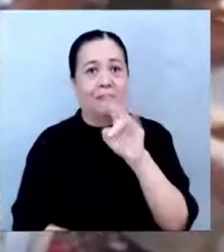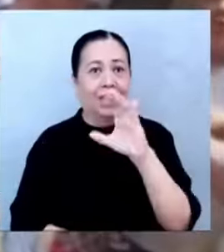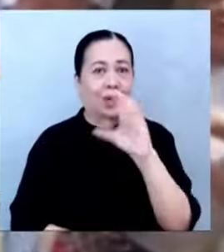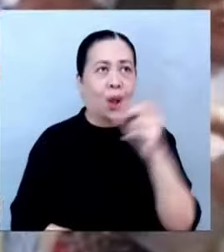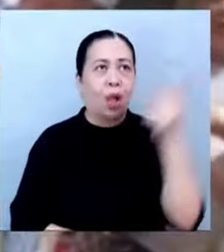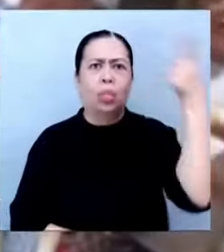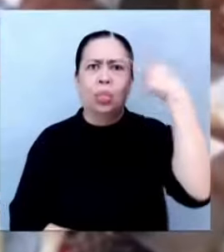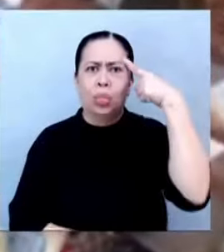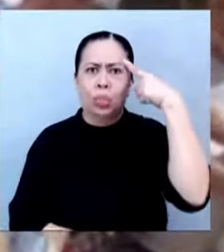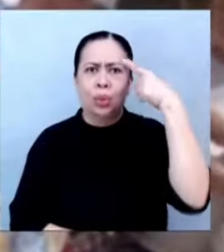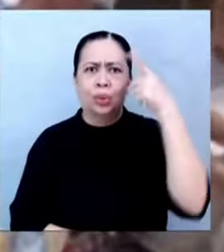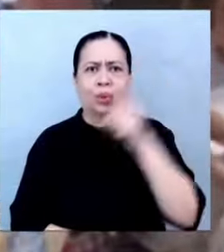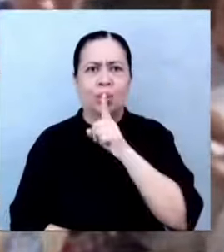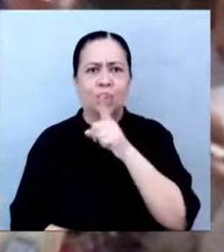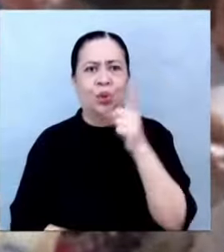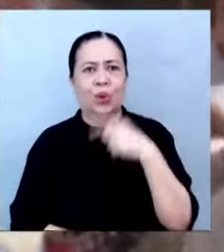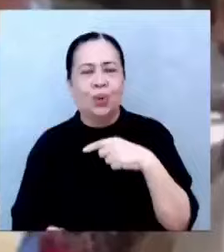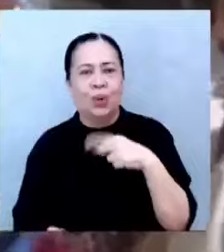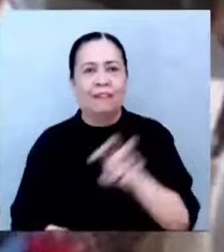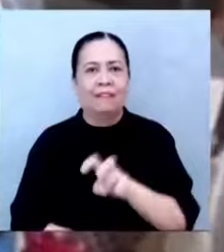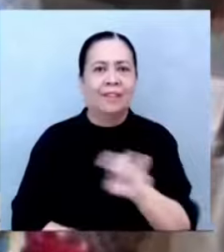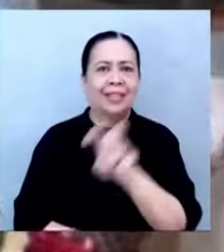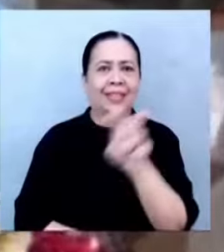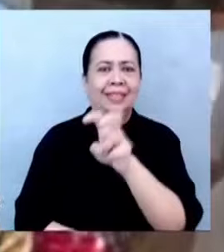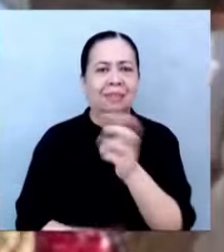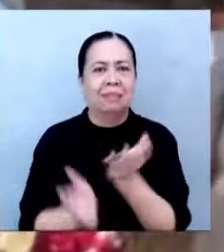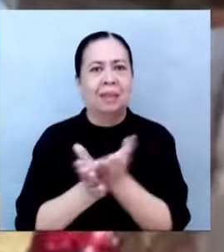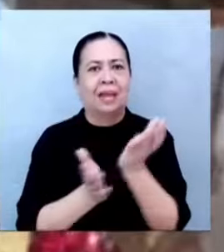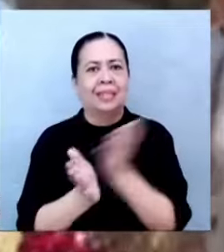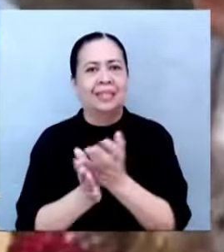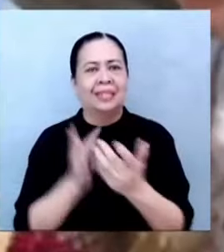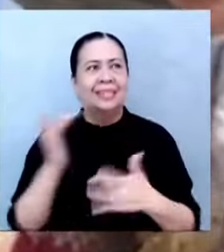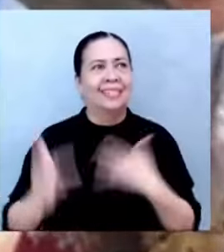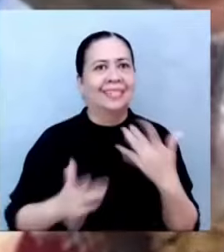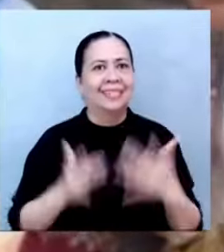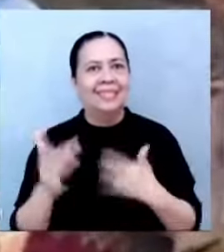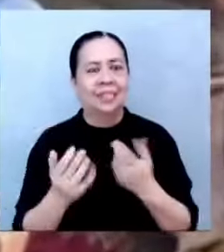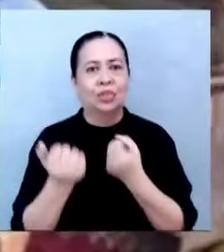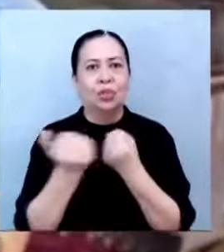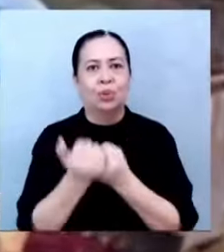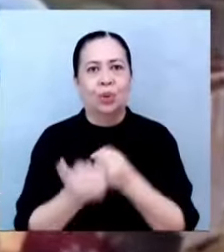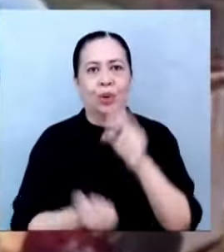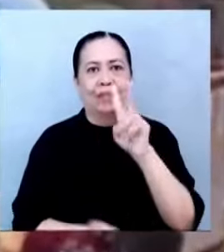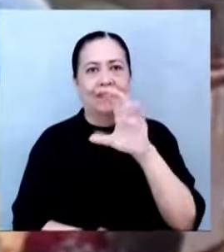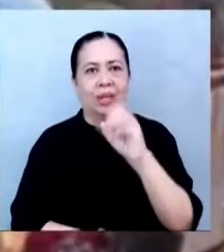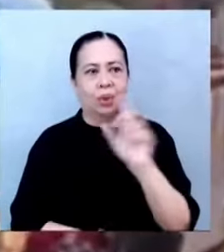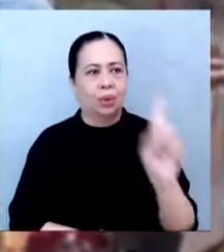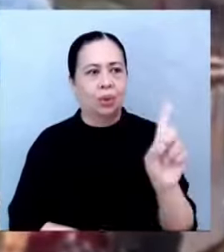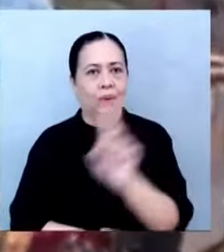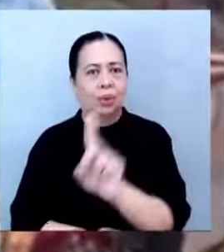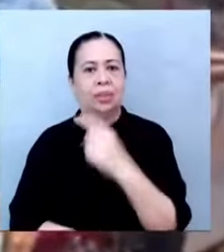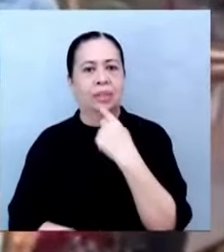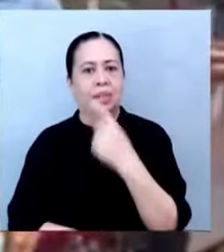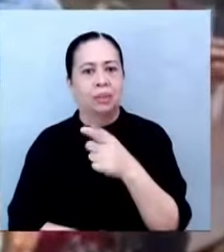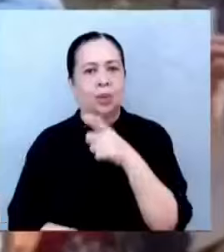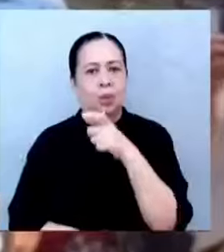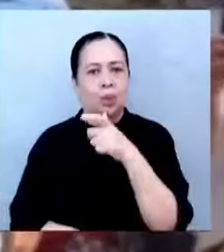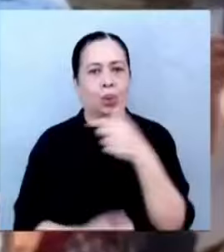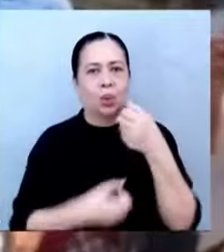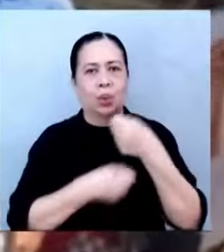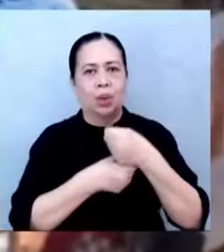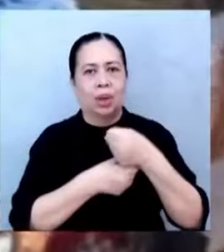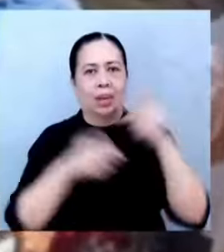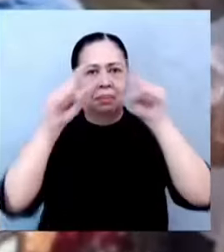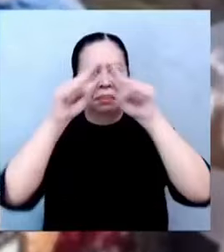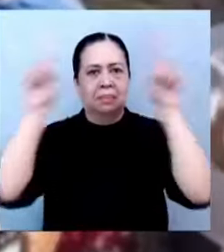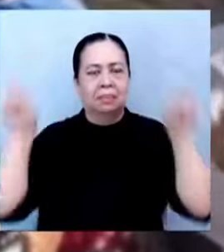it was actually a field trip to Pasig City to show and express her support for Mayor Vico, while another protester who was holding this tarpaulin